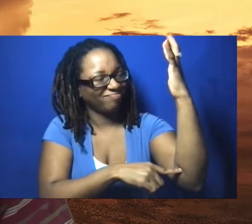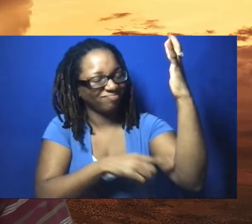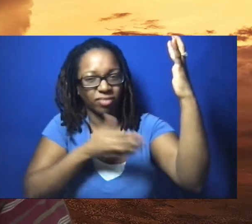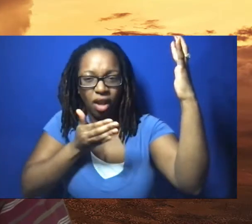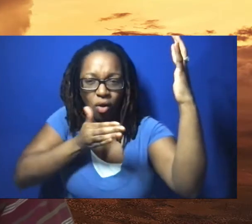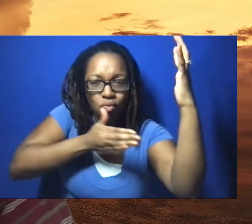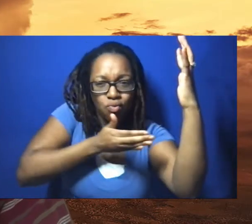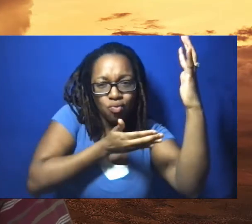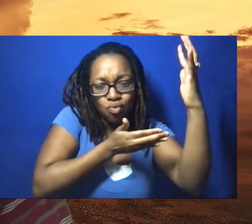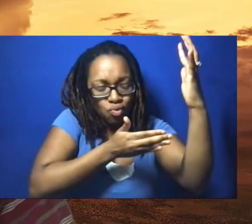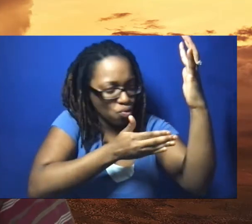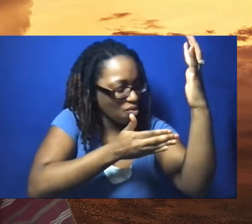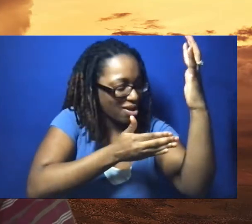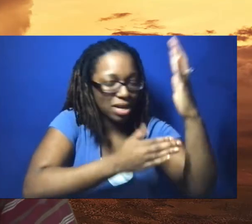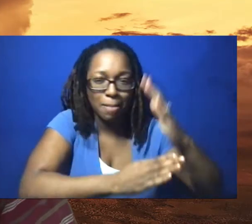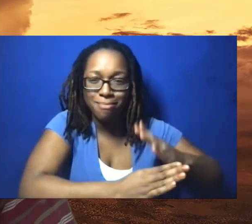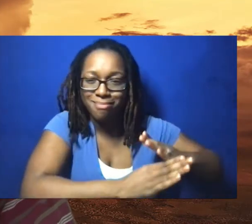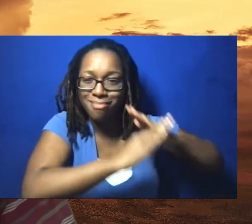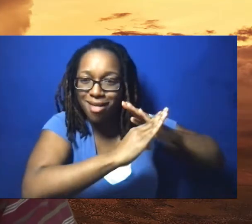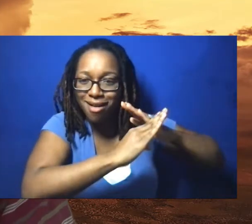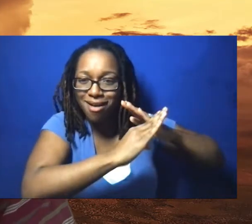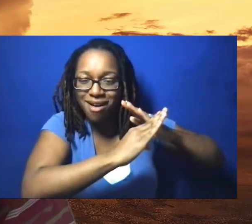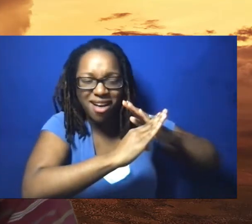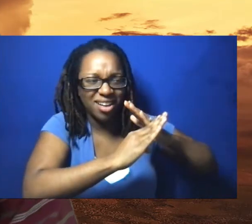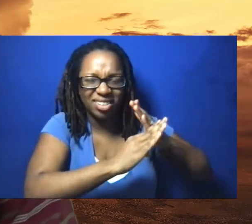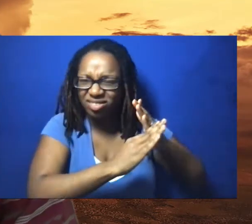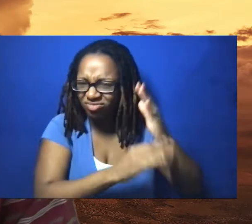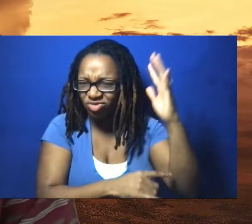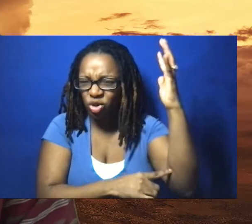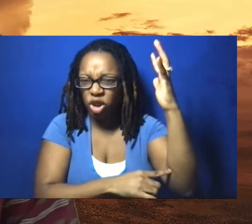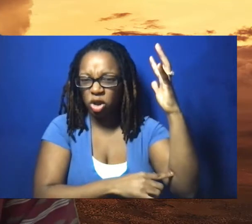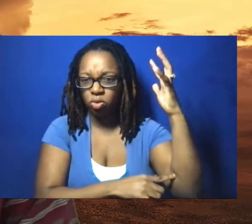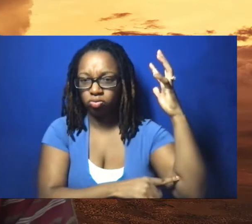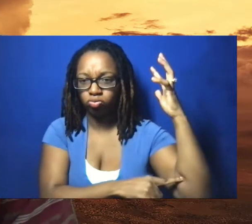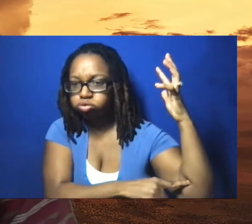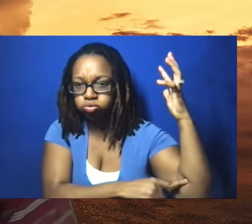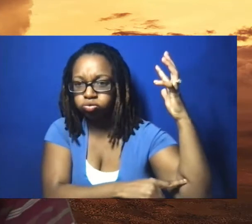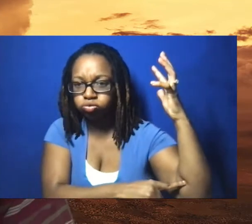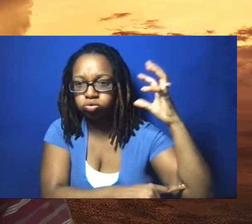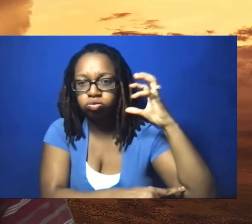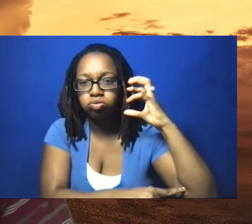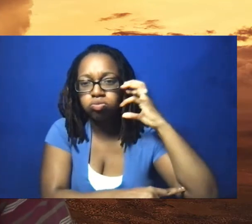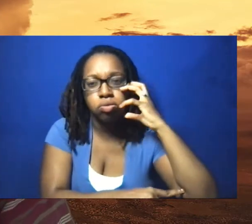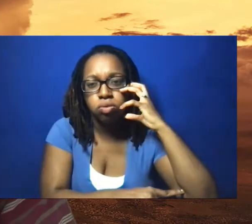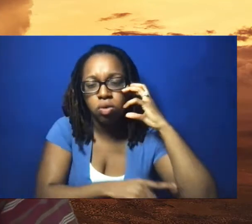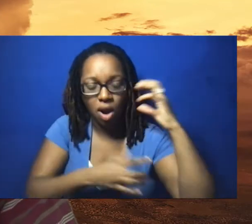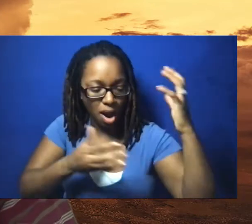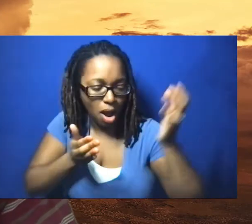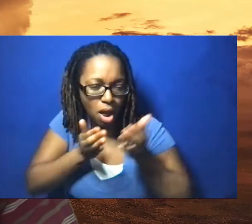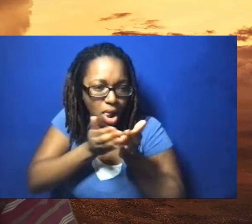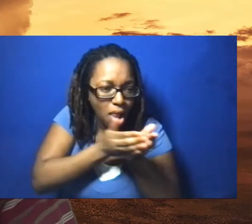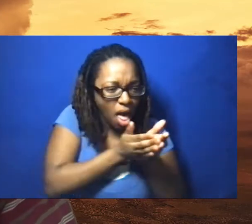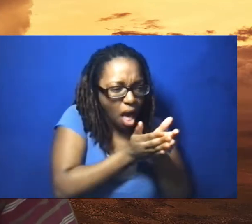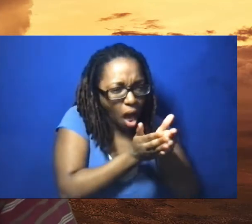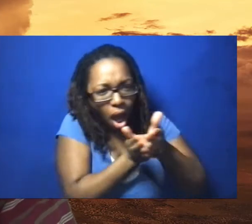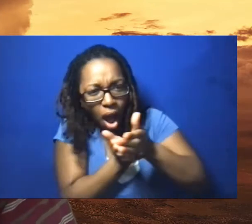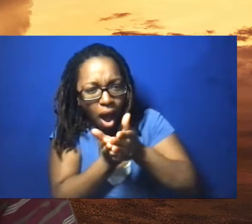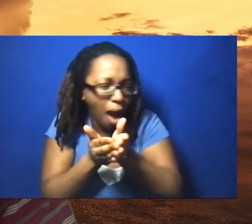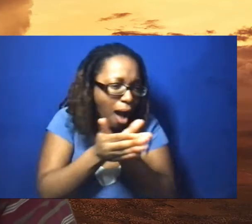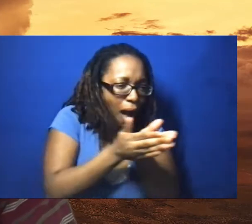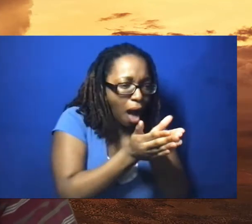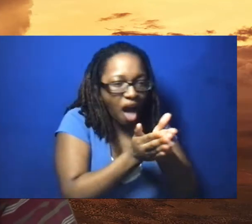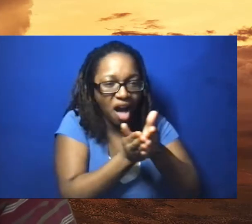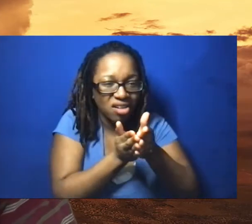way. The tree was so big he could not go around it. And And so he edged